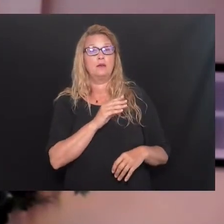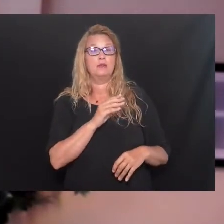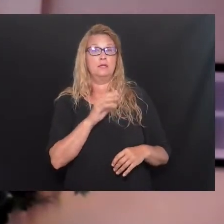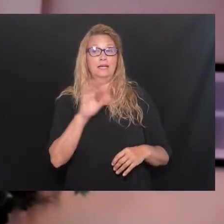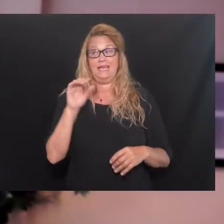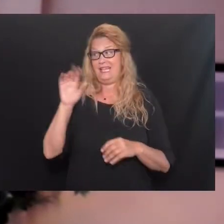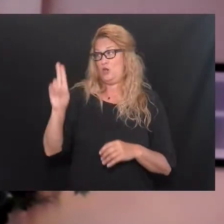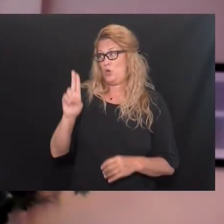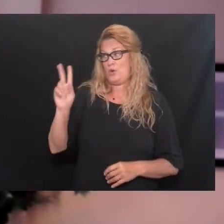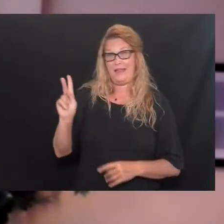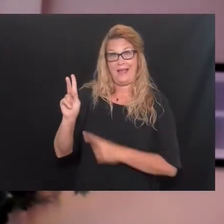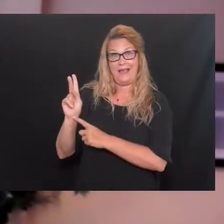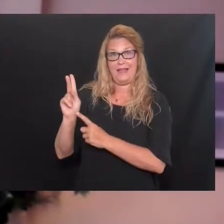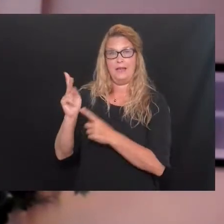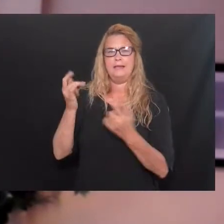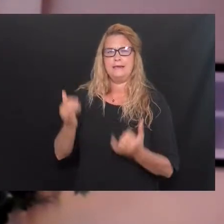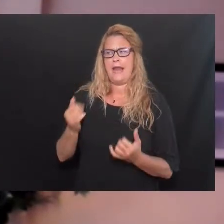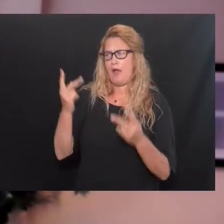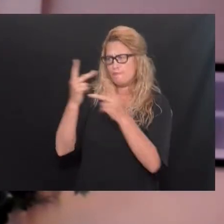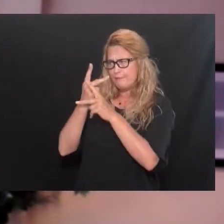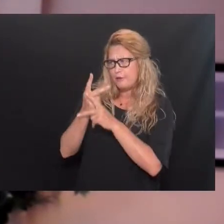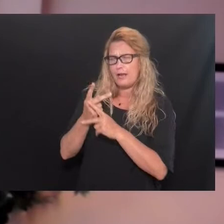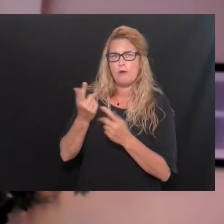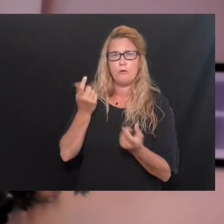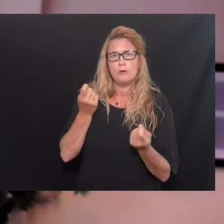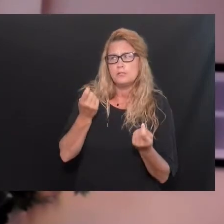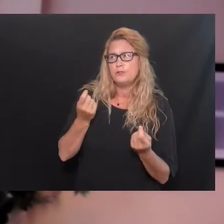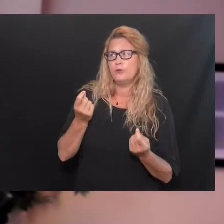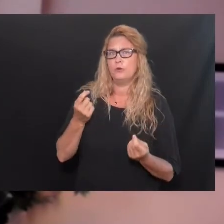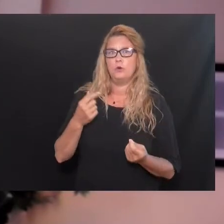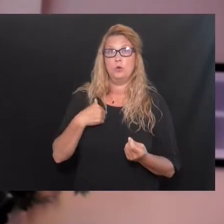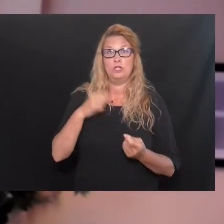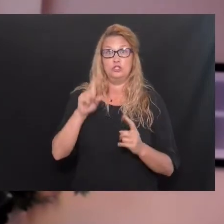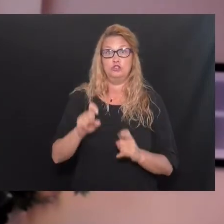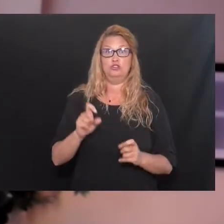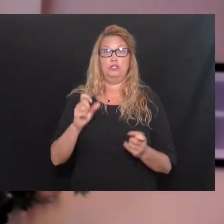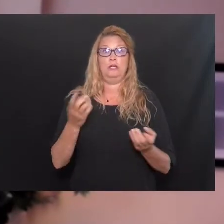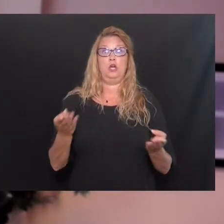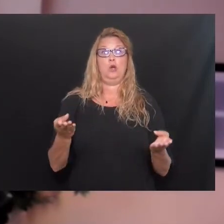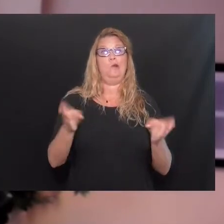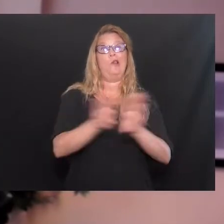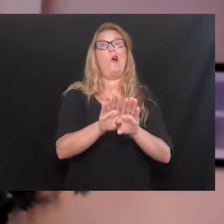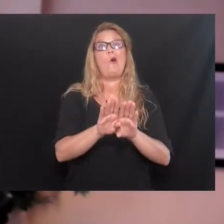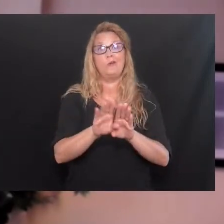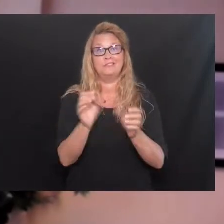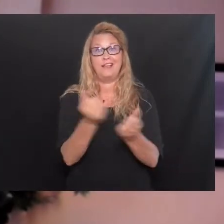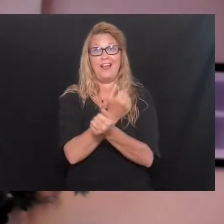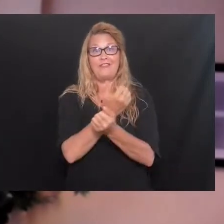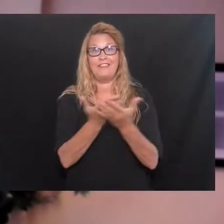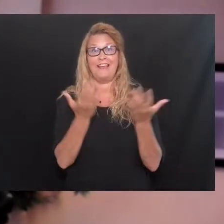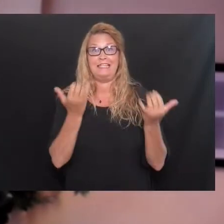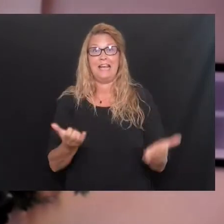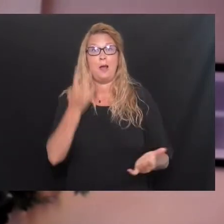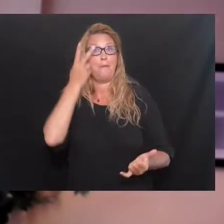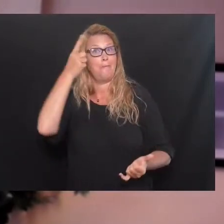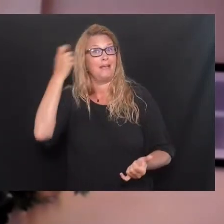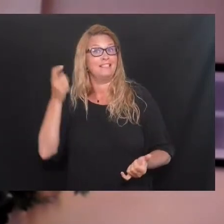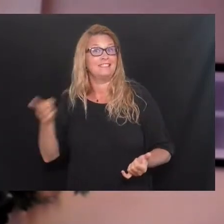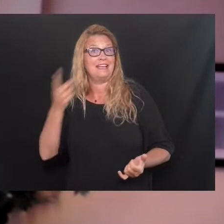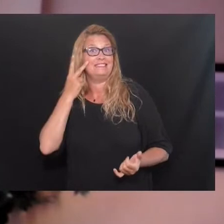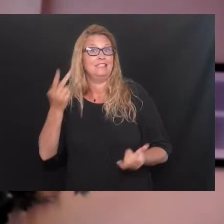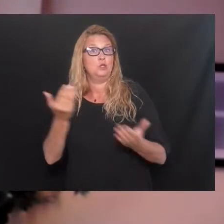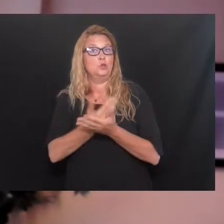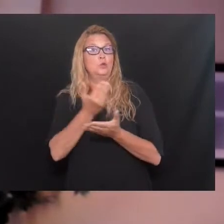United Kingdom, they're considering whether to have another lockdown as they're seeing this new surge. And I think it just gives us